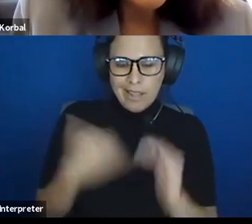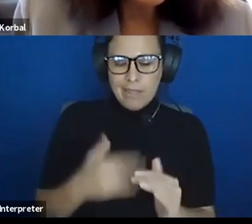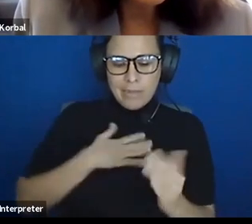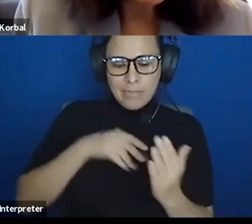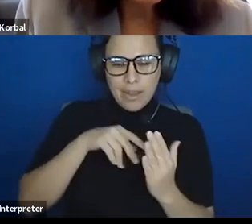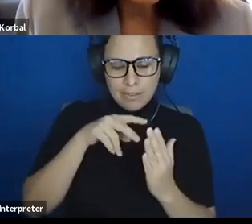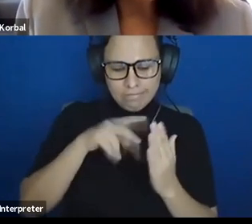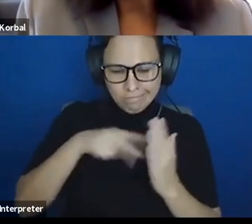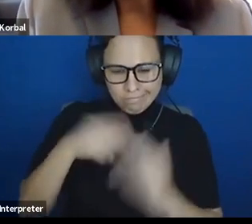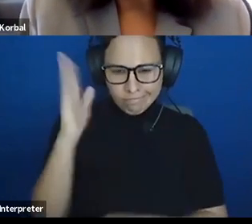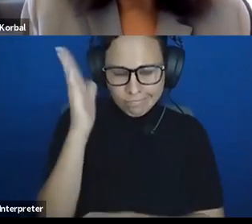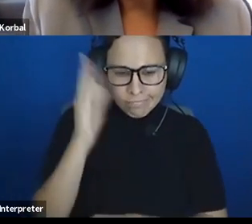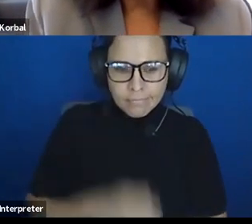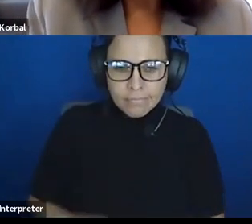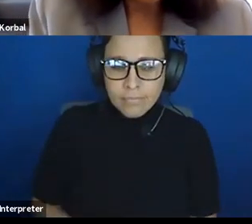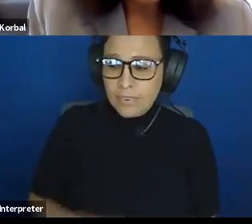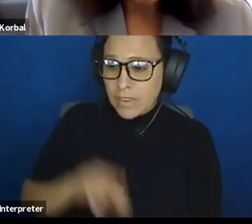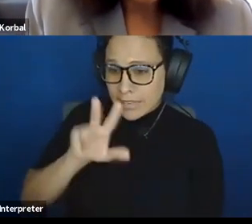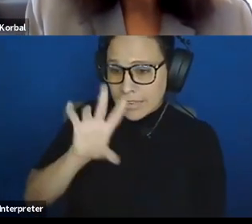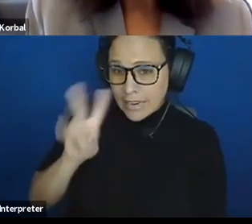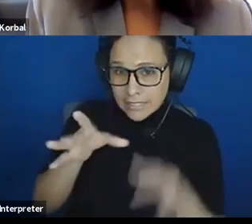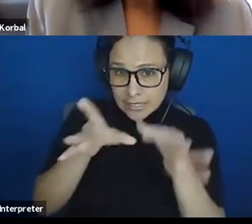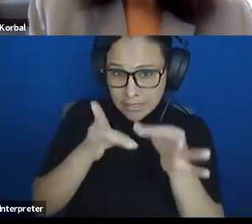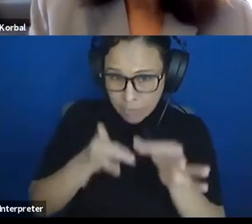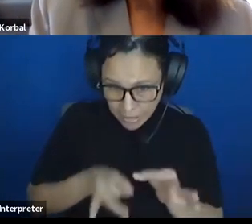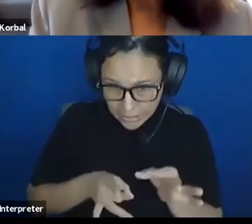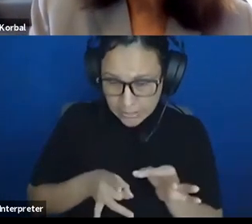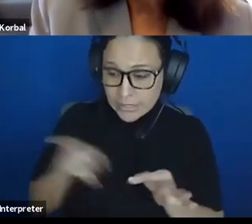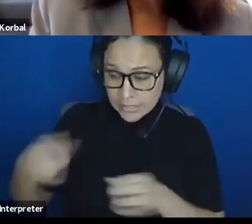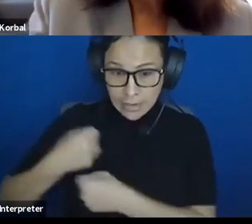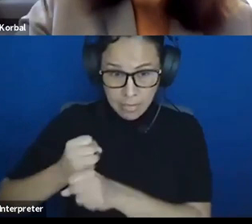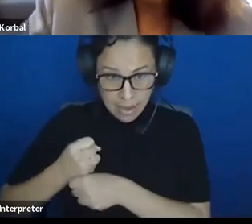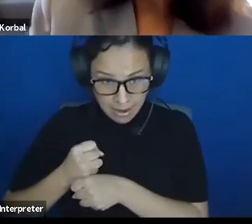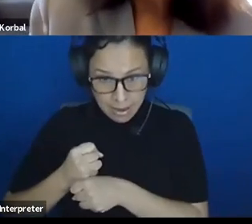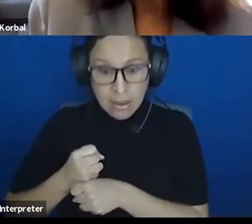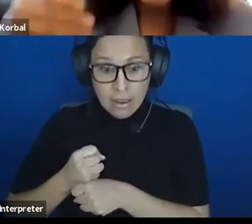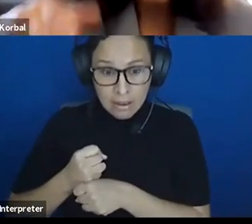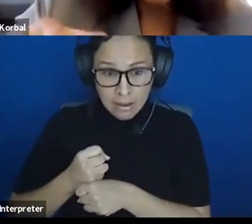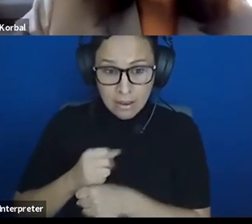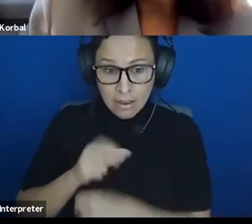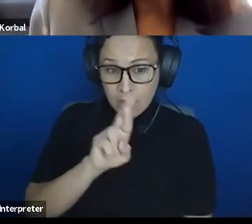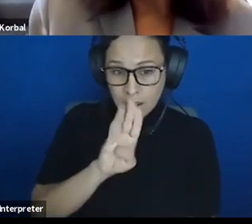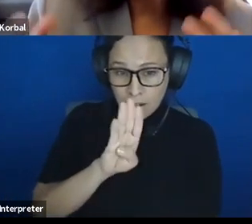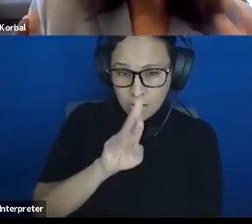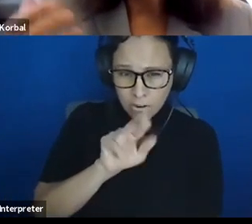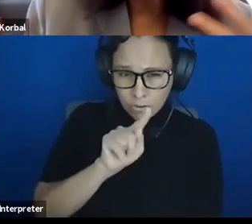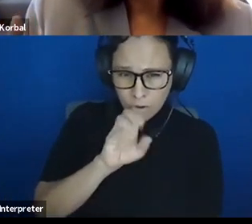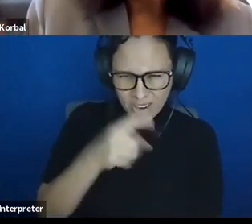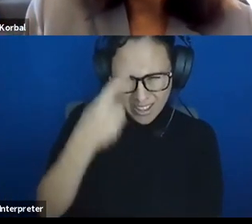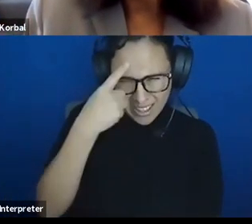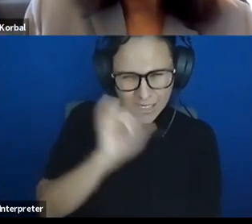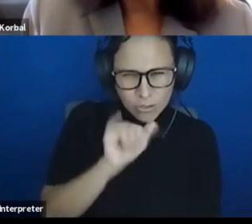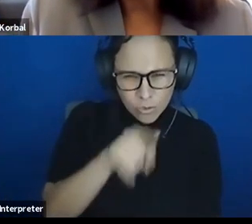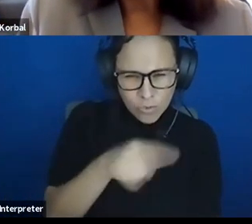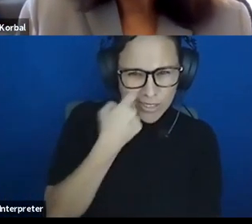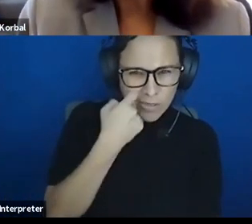37 binders were done by Margaret. They were done, Roberto, I was thinking about you when you were doing this